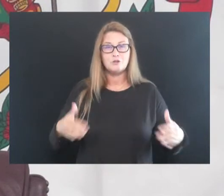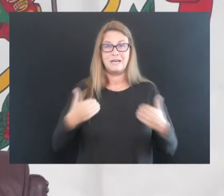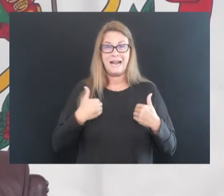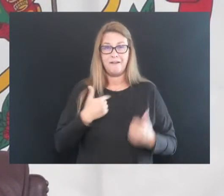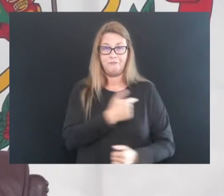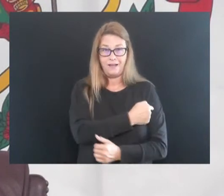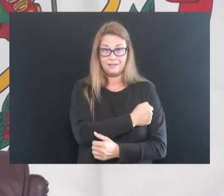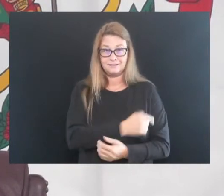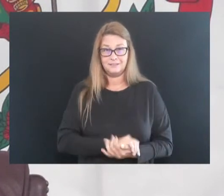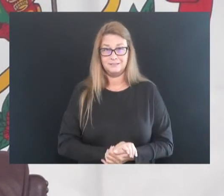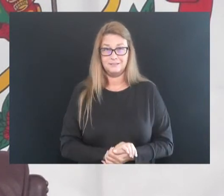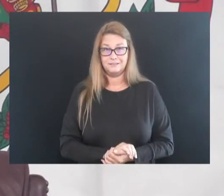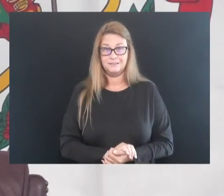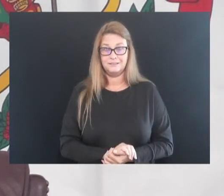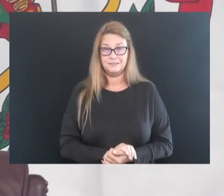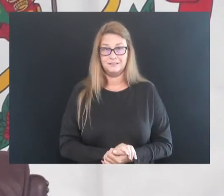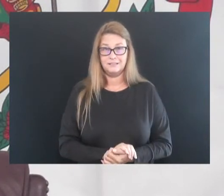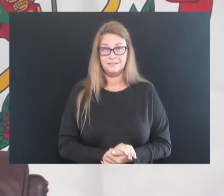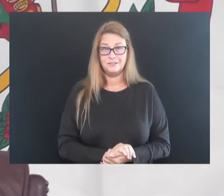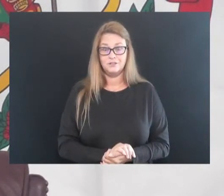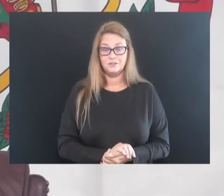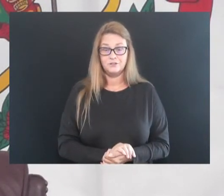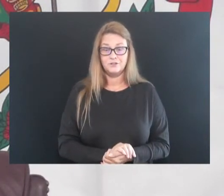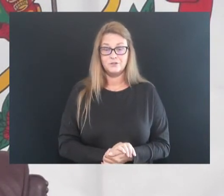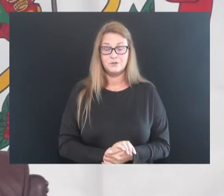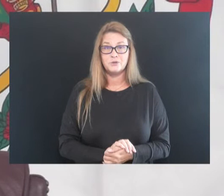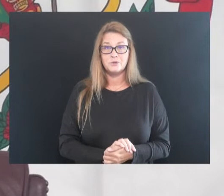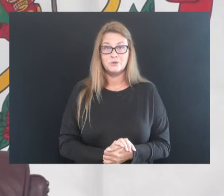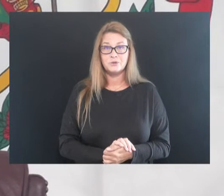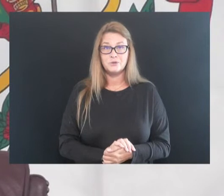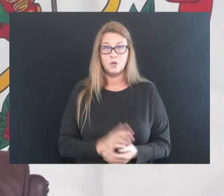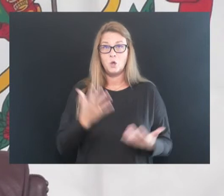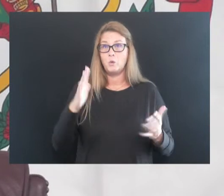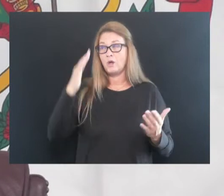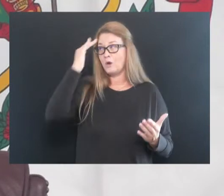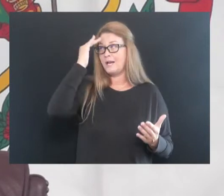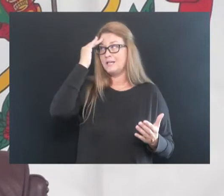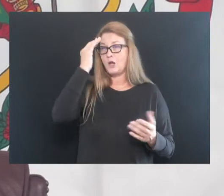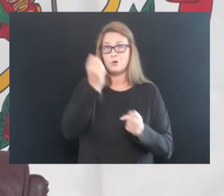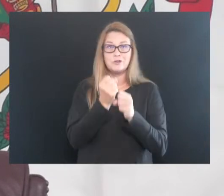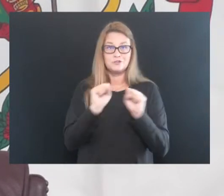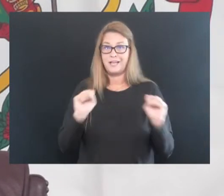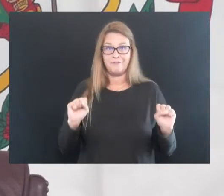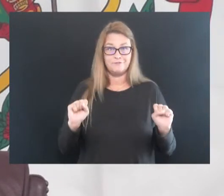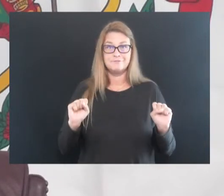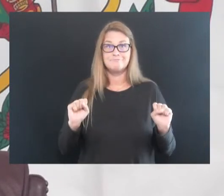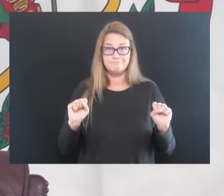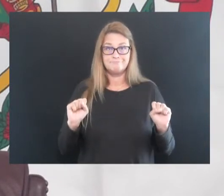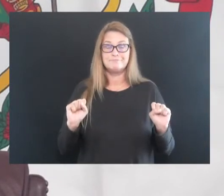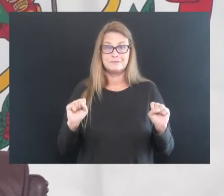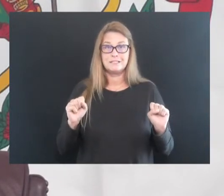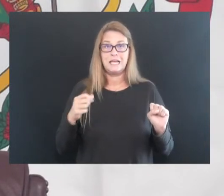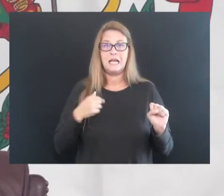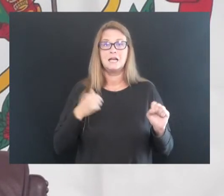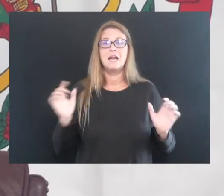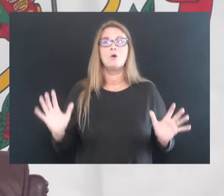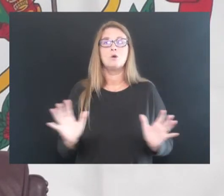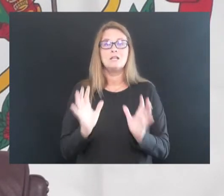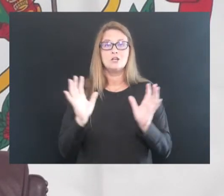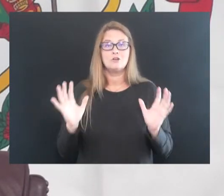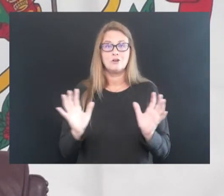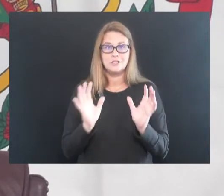vaccinated, because we know these vaccinations are safe, and I encourage you in every